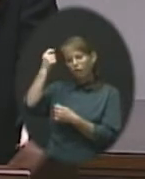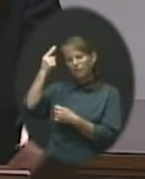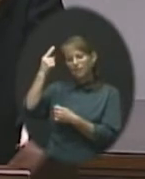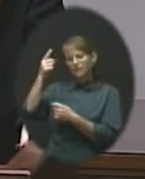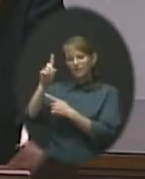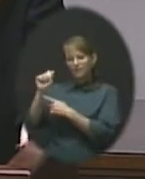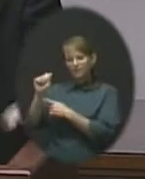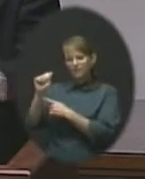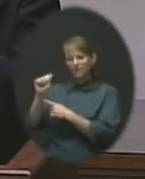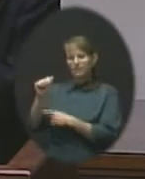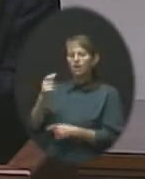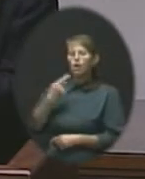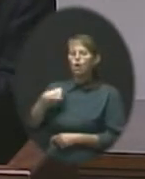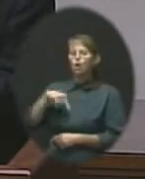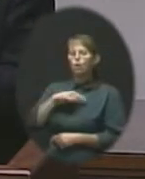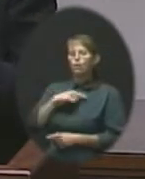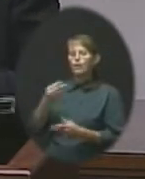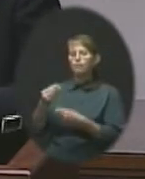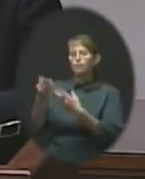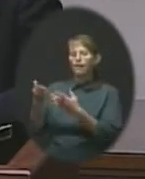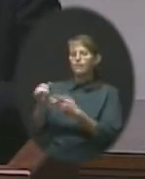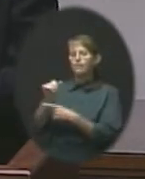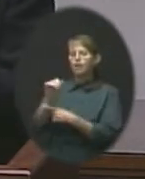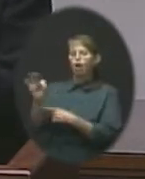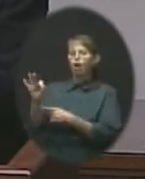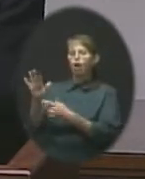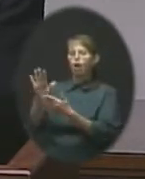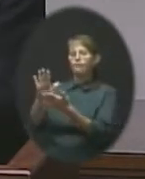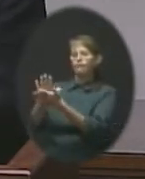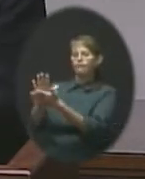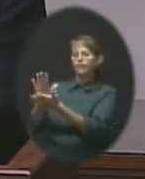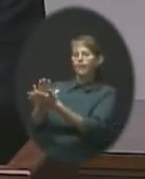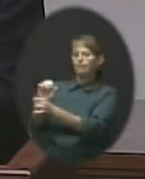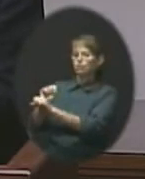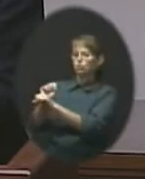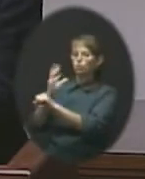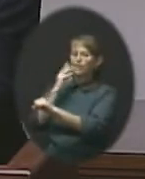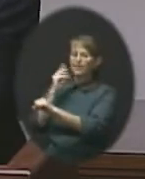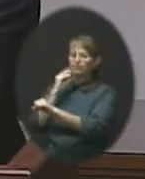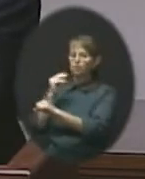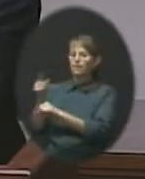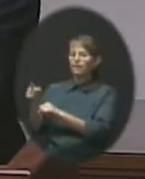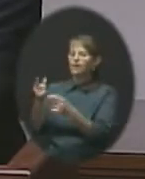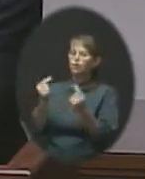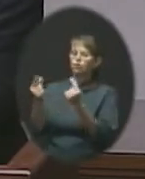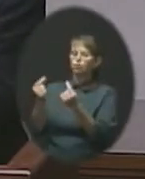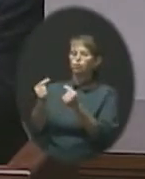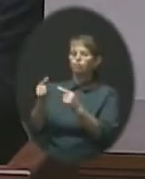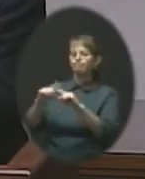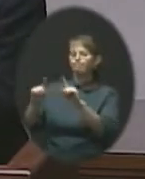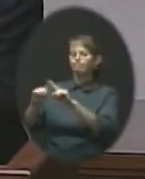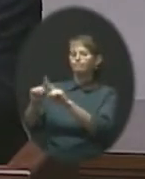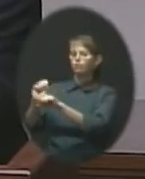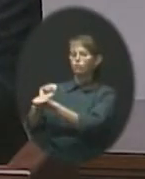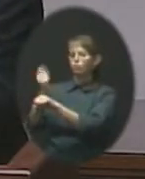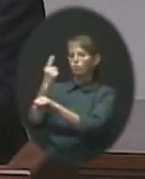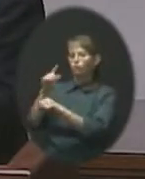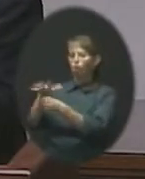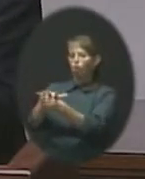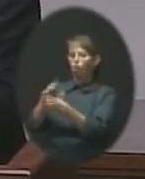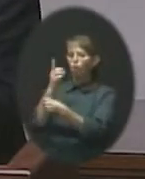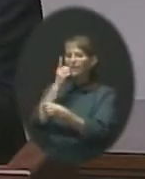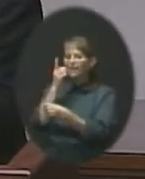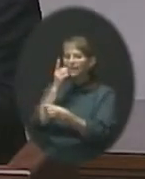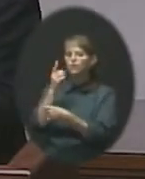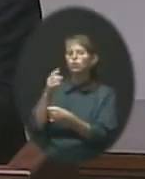them an off-campus work experience. They do a variety of work for a local dentist or industry,